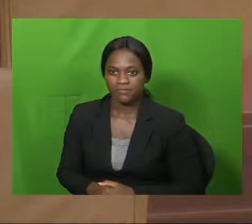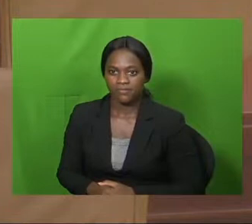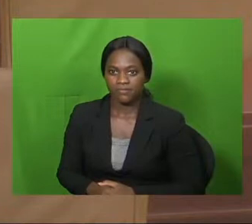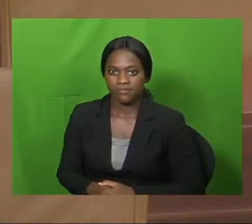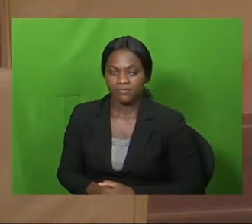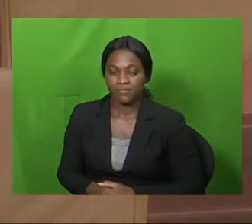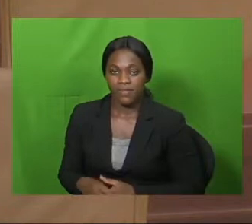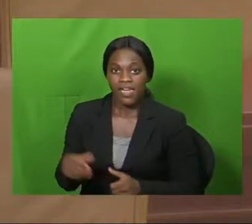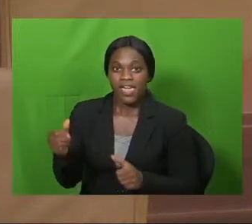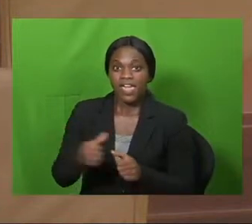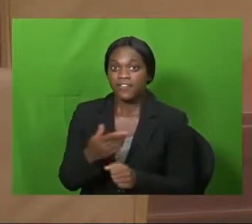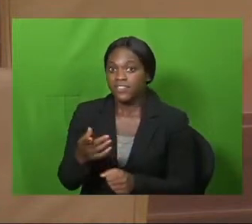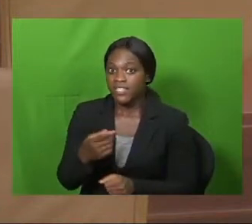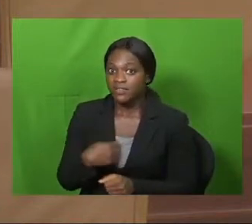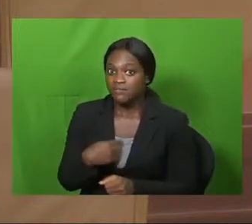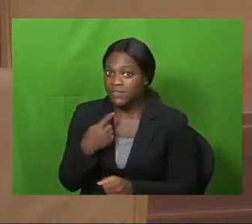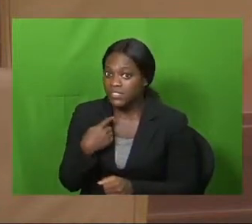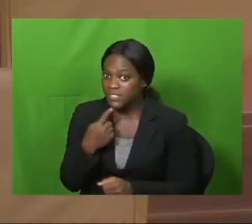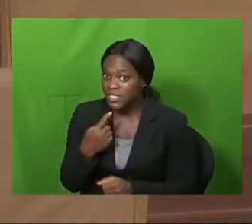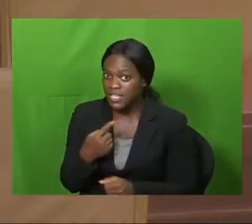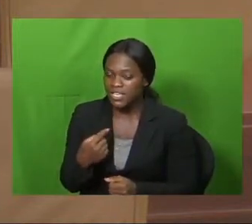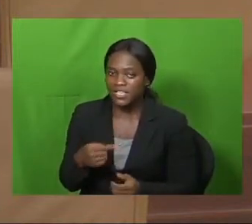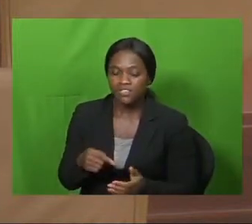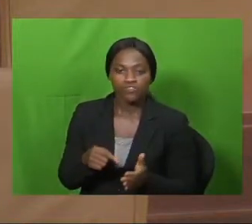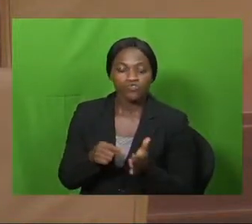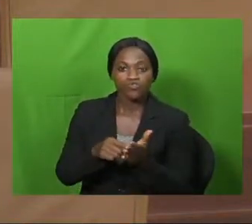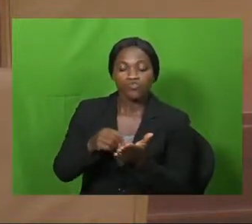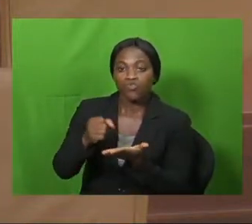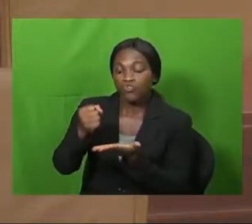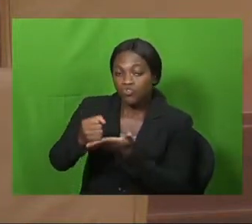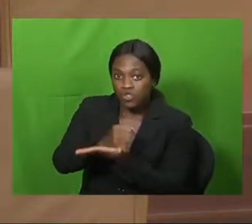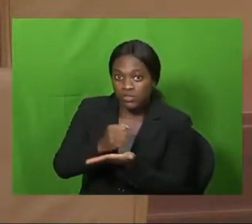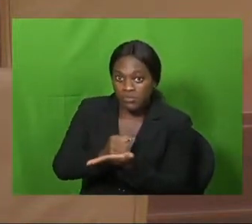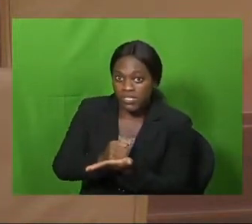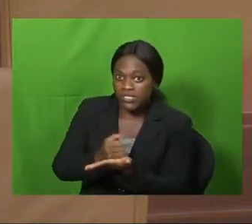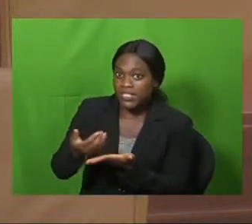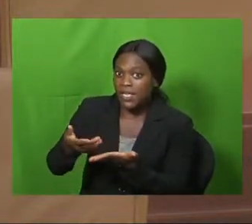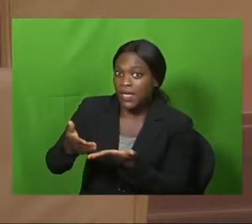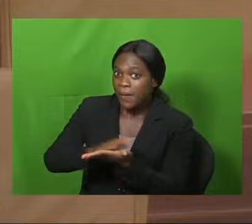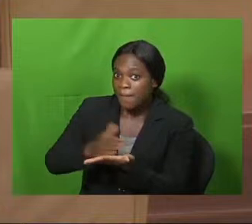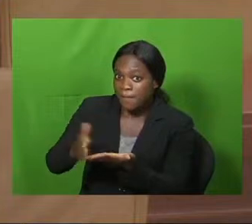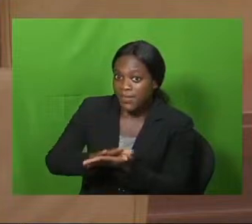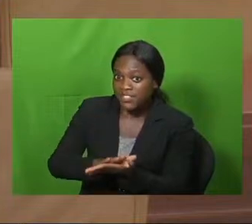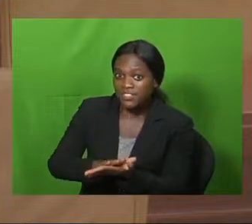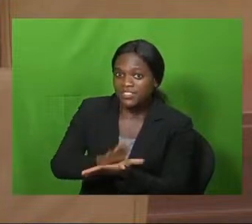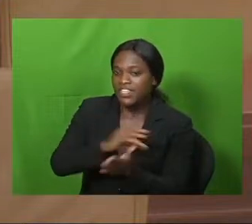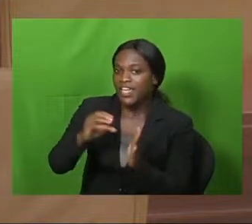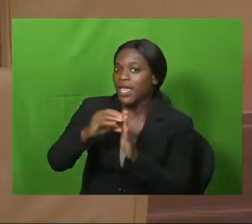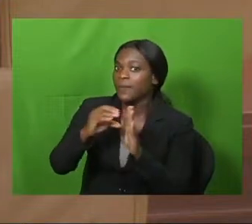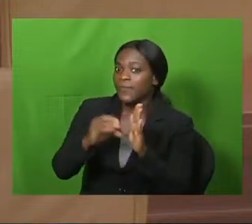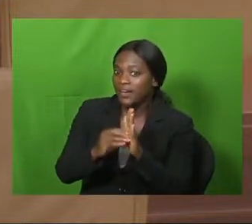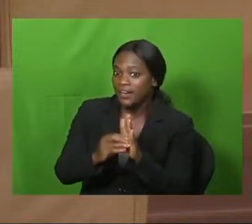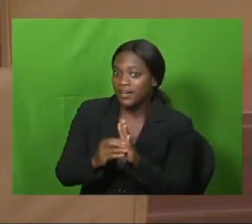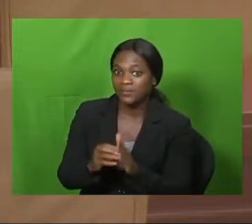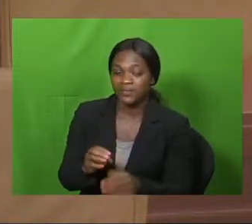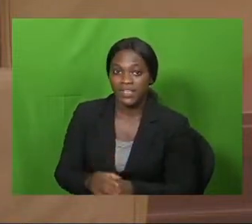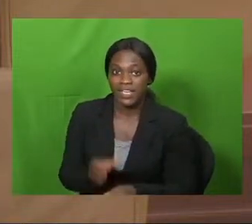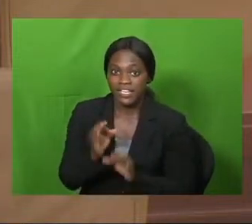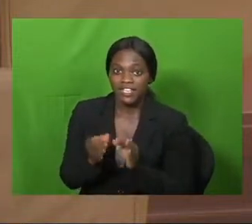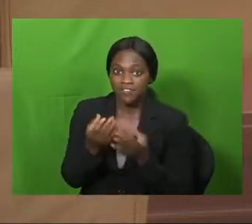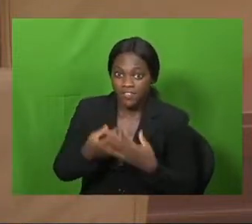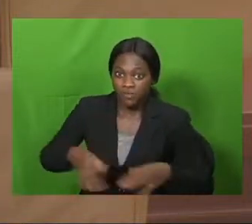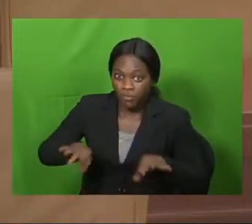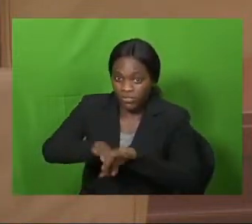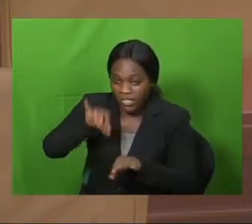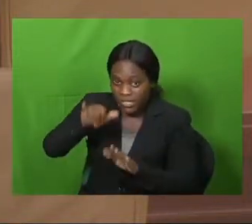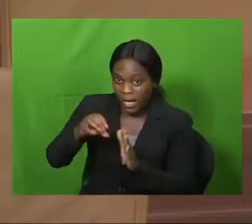everything I say, Mr. Speaker, I give the document, I give the page, and even go to the extent of giving the paragraph. And if it becomes necessary, in that